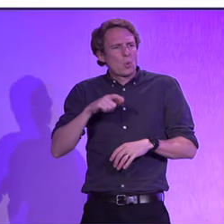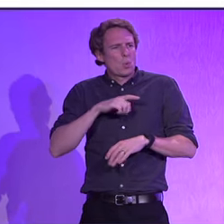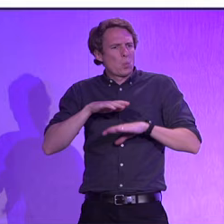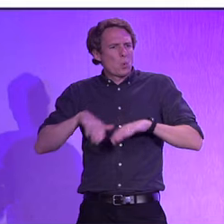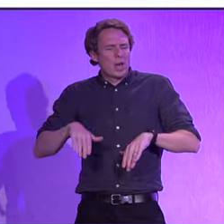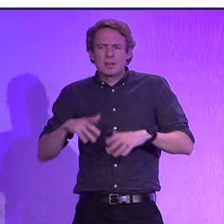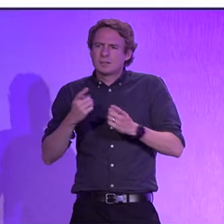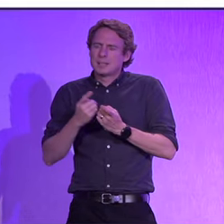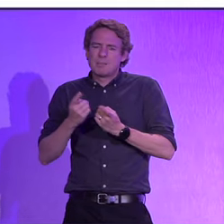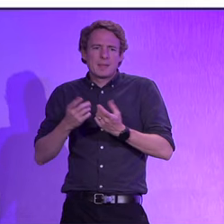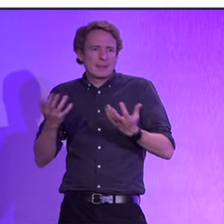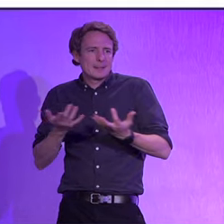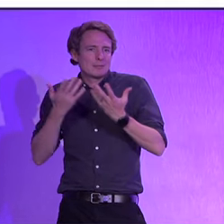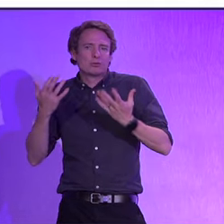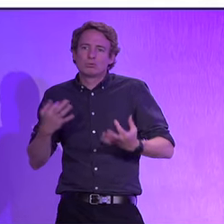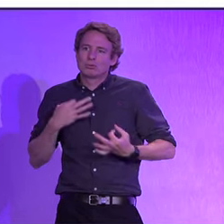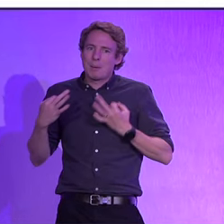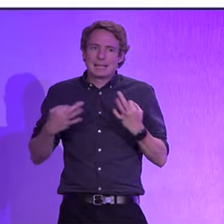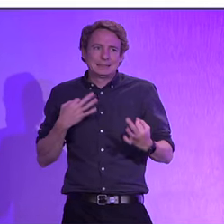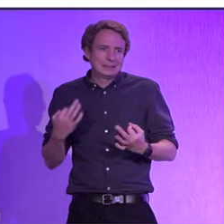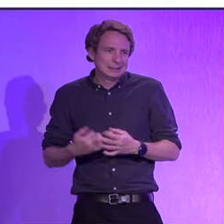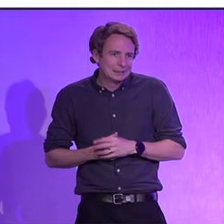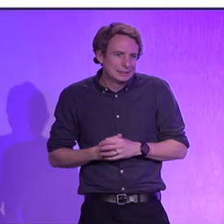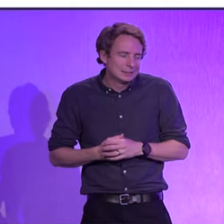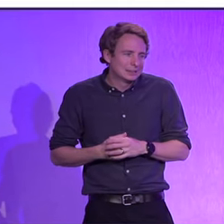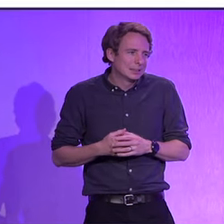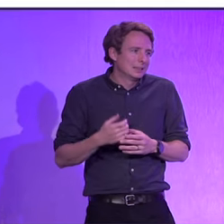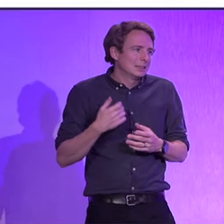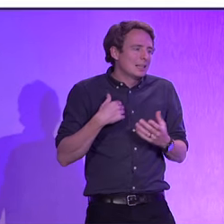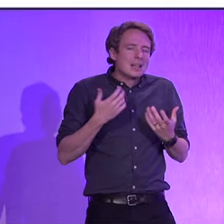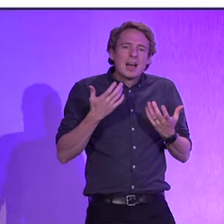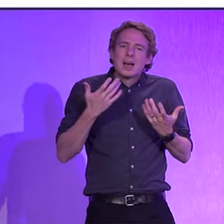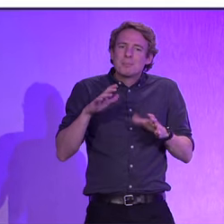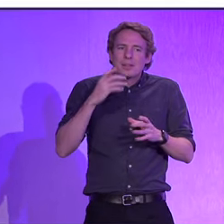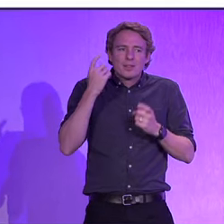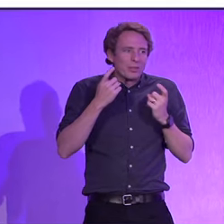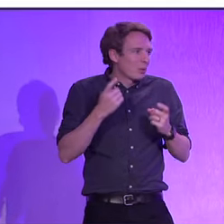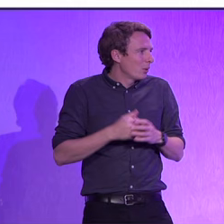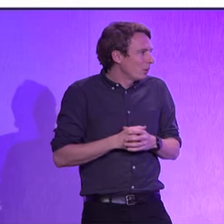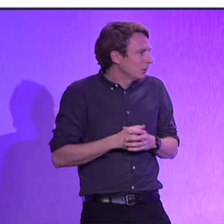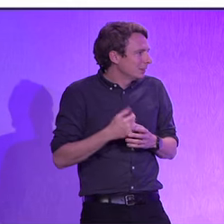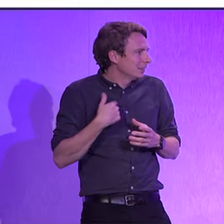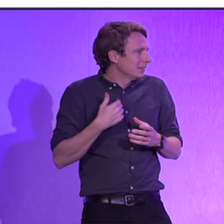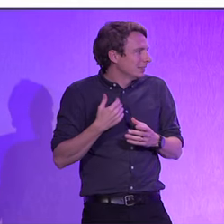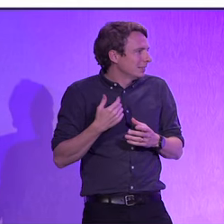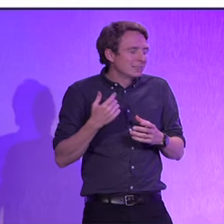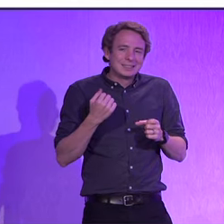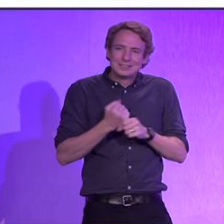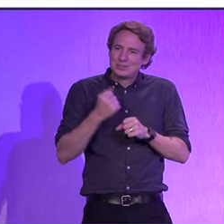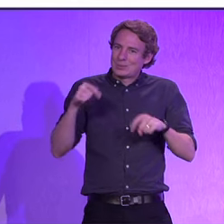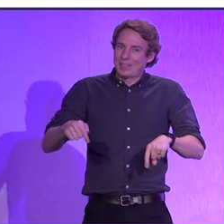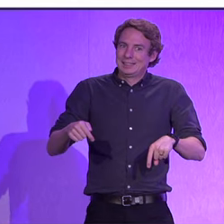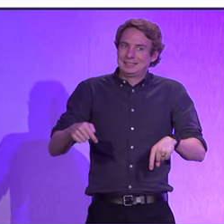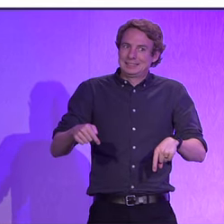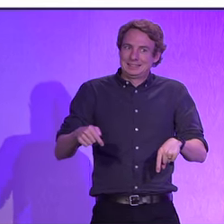I thought, why not do something a bit more dramatic? So I thought, let's do